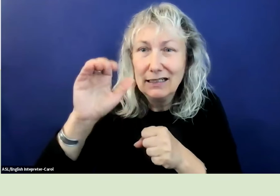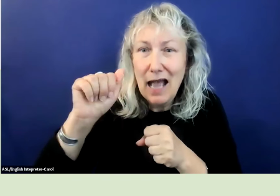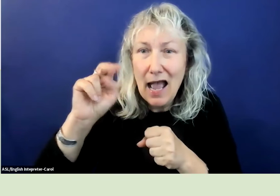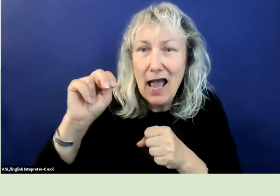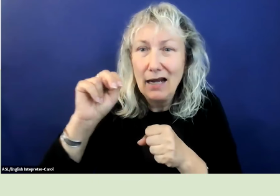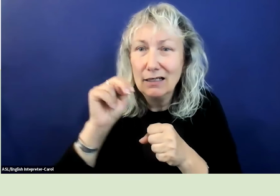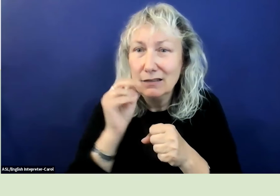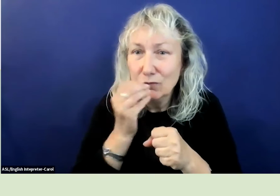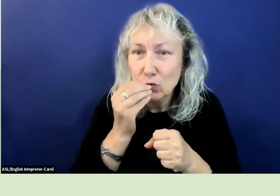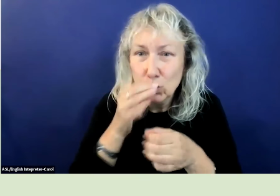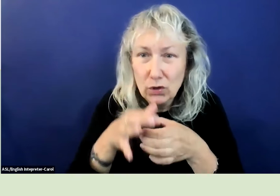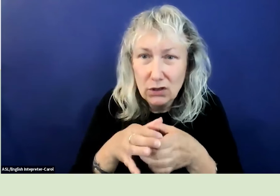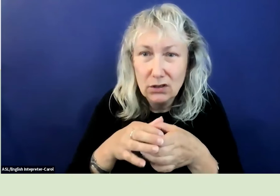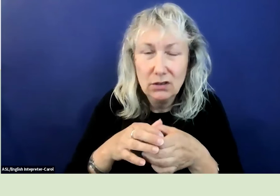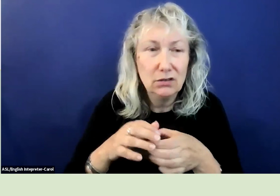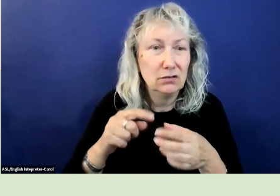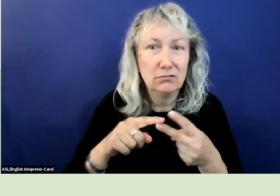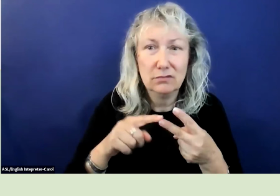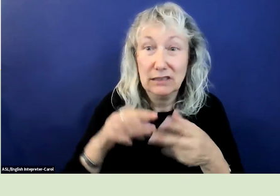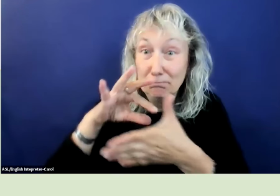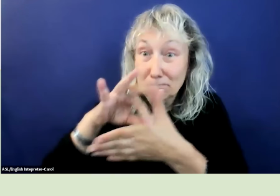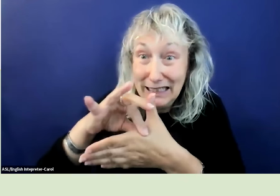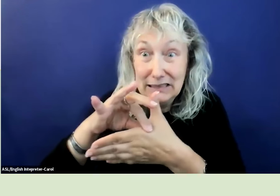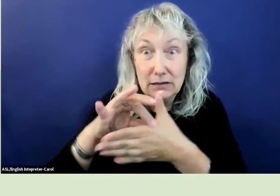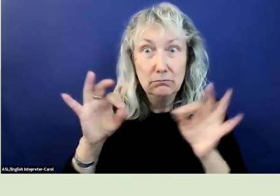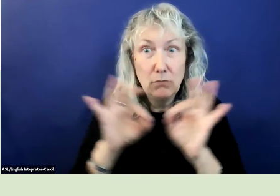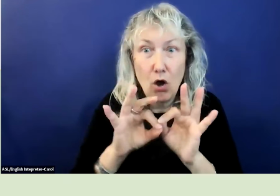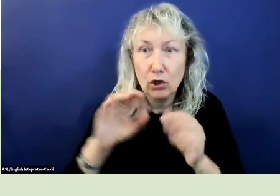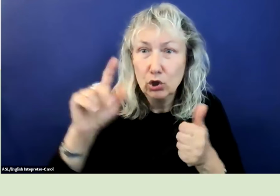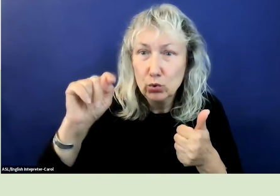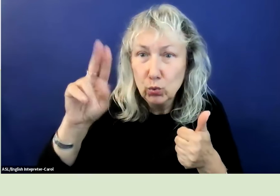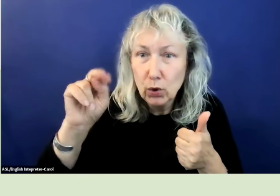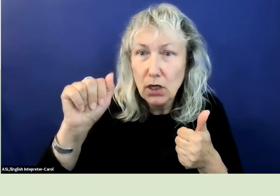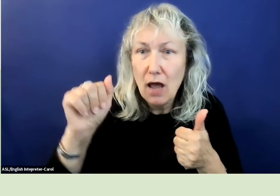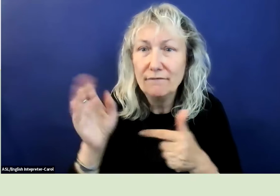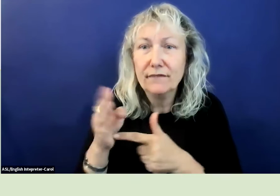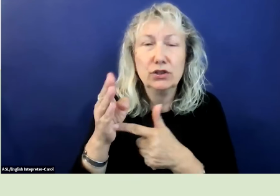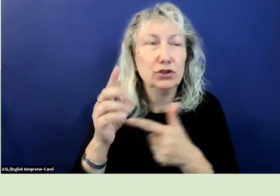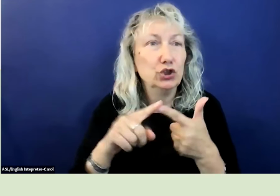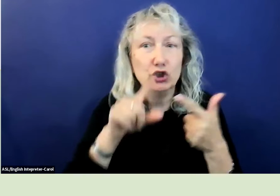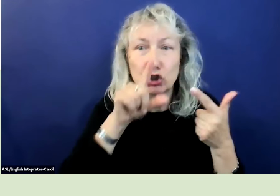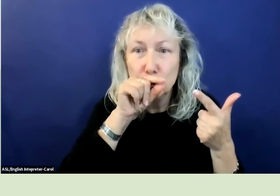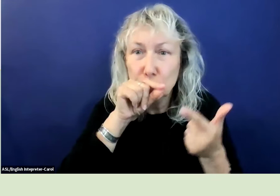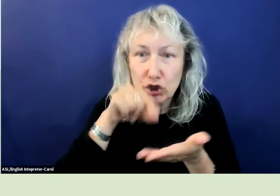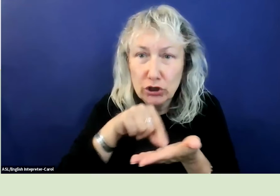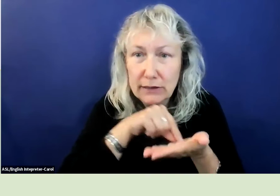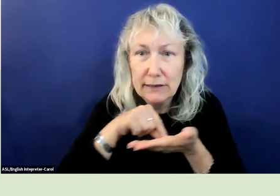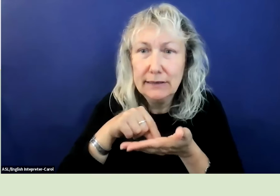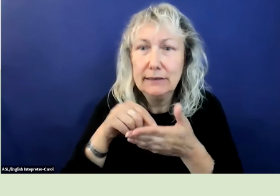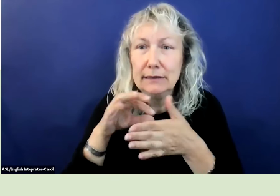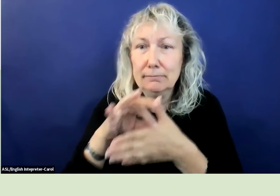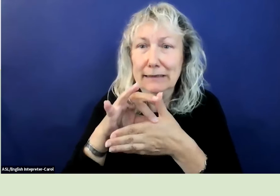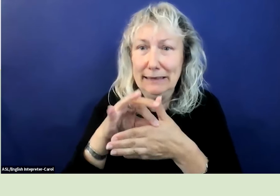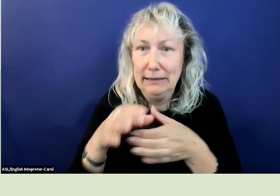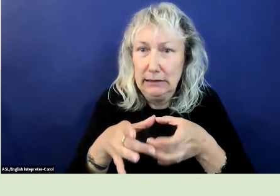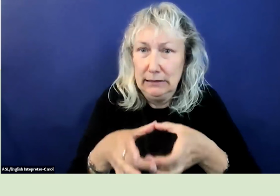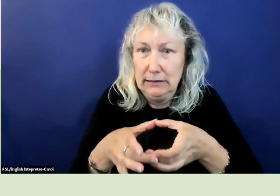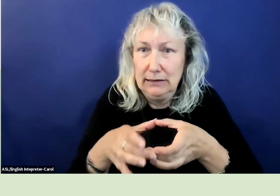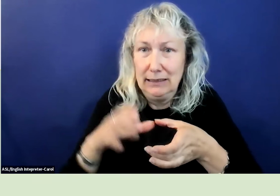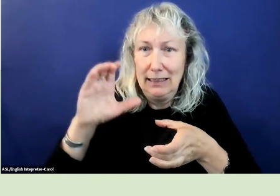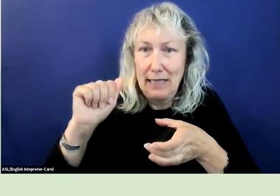must include canned meat like tuna, chicken, and any other kind of meat that you like